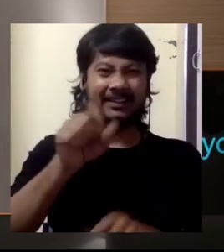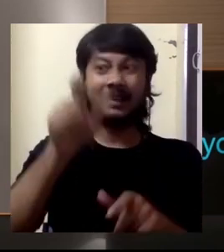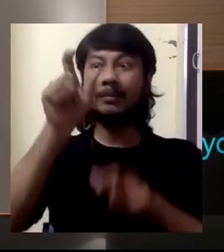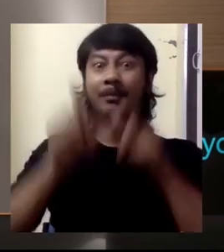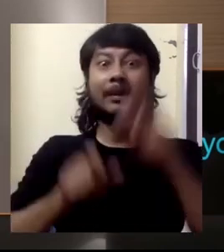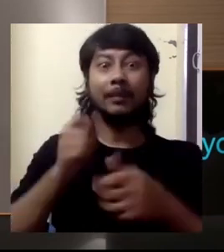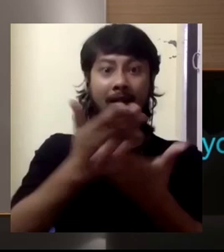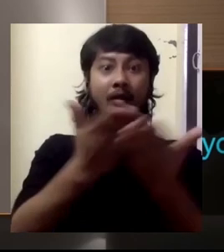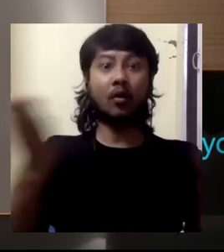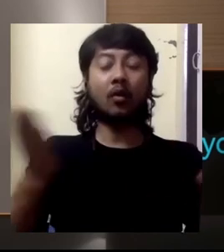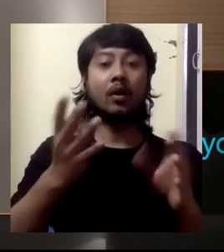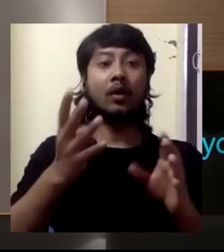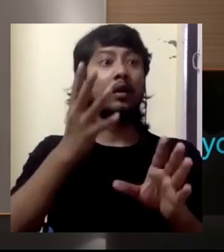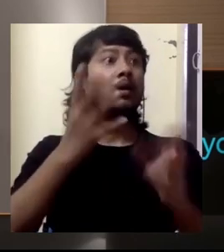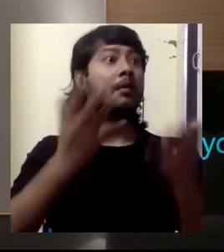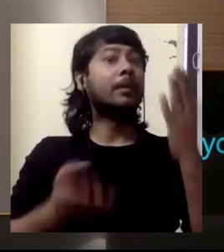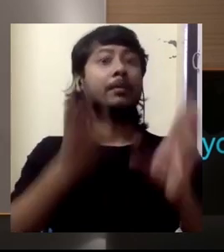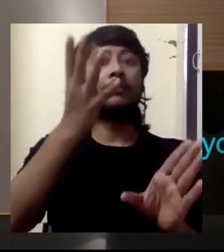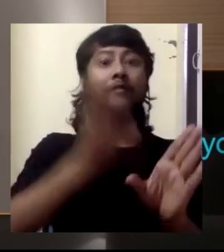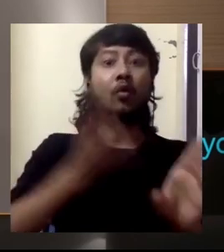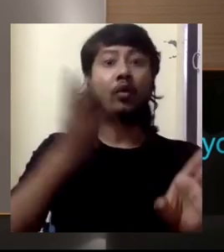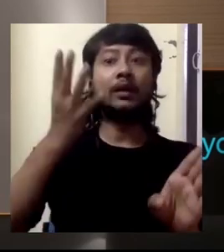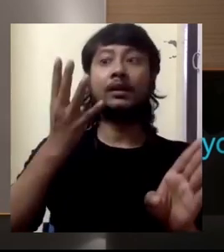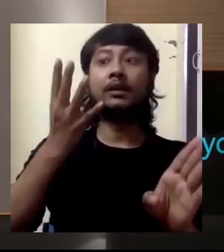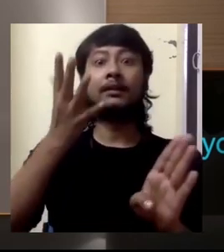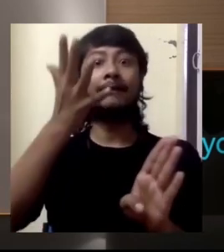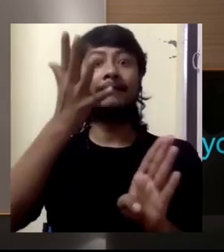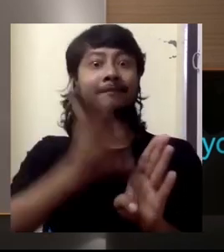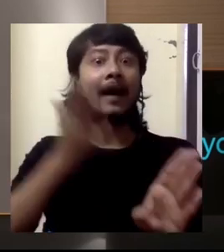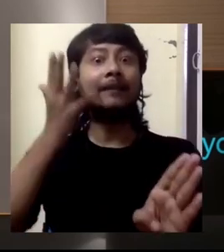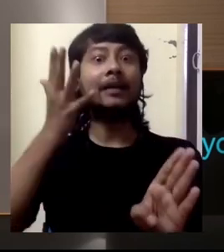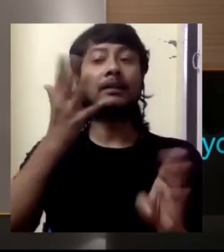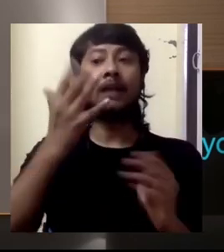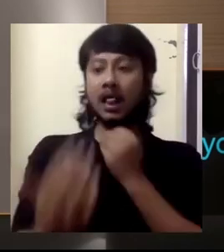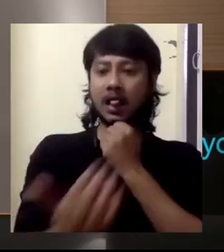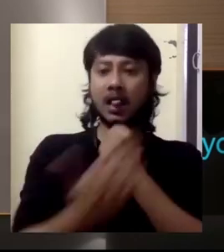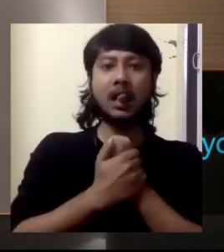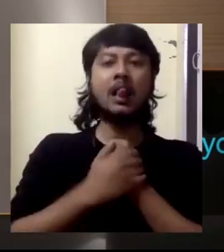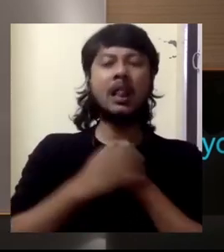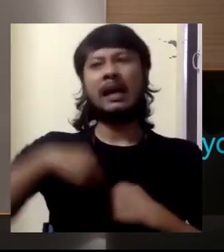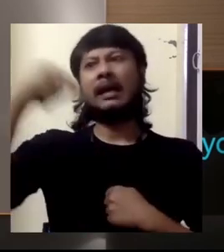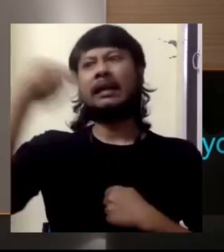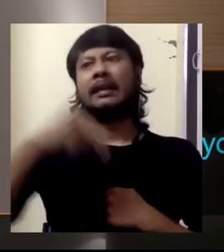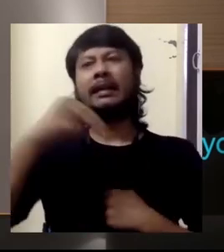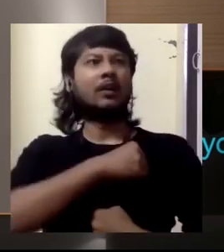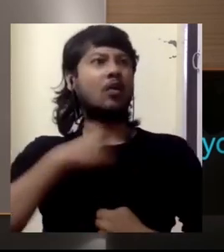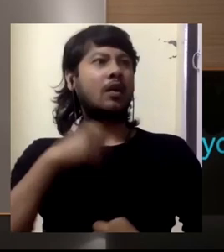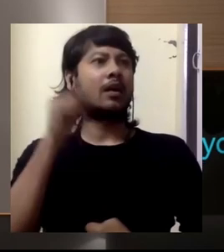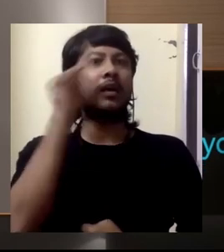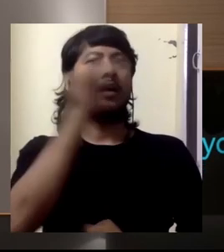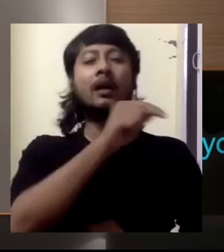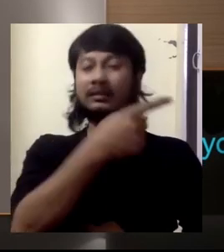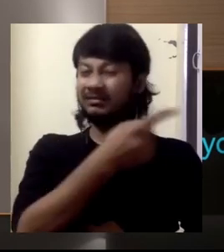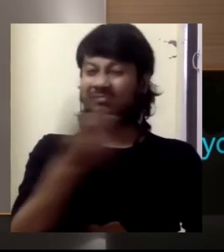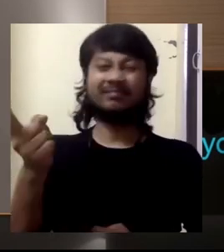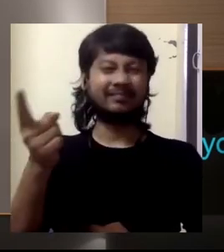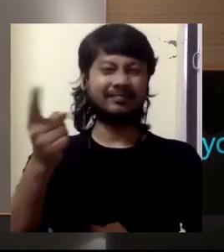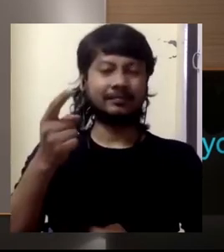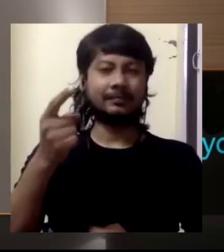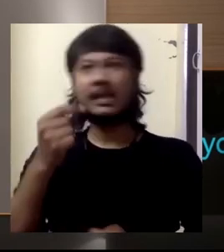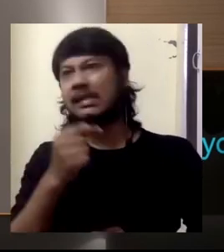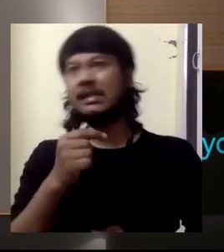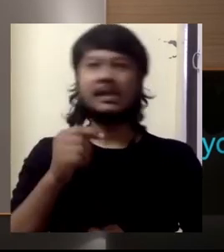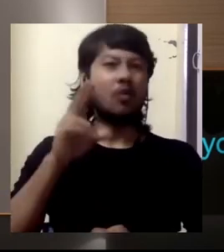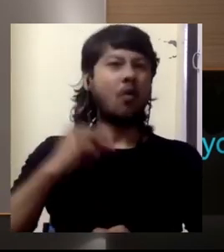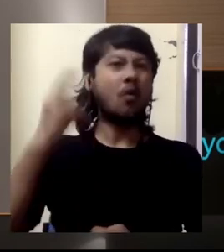at the least to be able to get to their first mental health appointment. Now imagine if you break a leg or you hurt your eye and then you